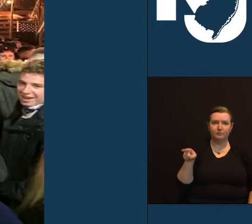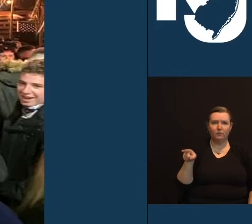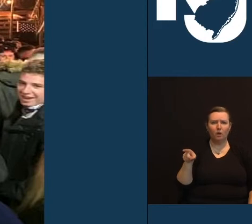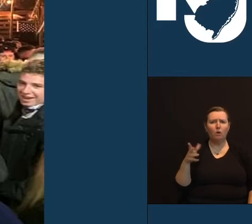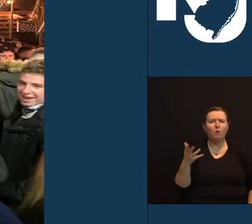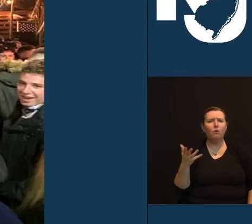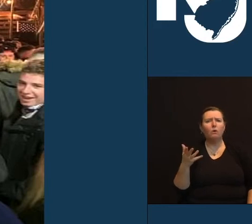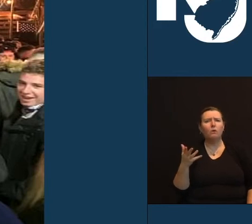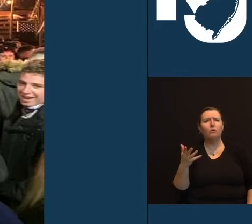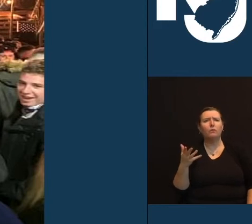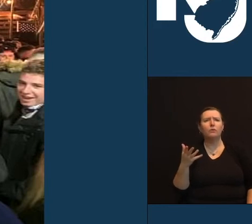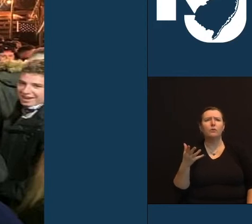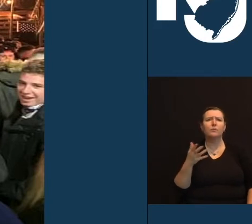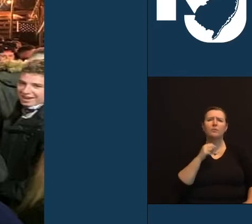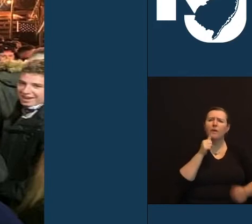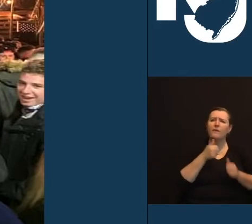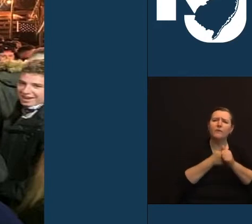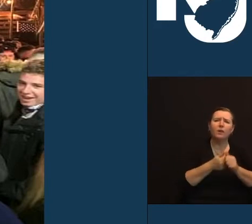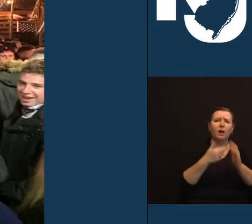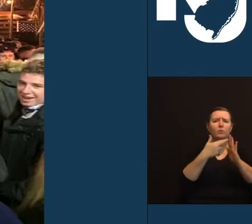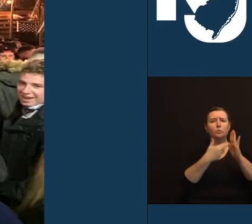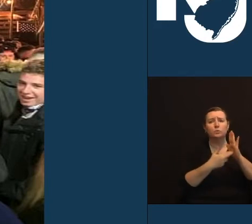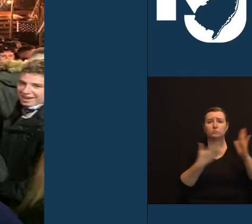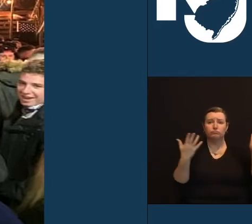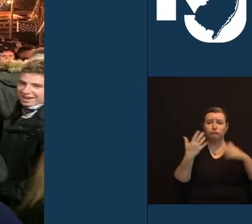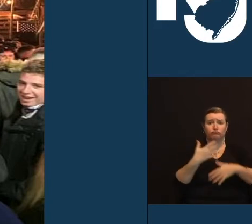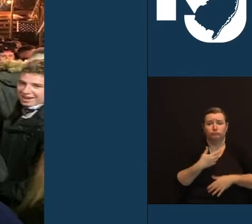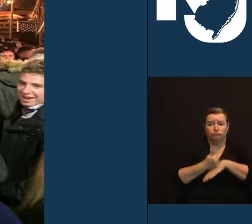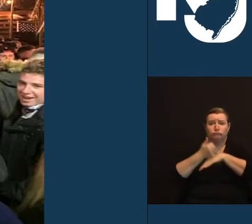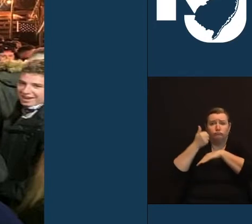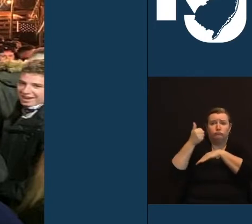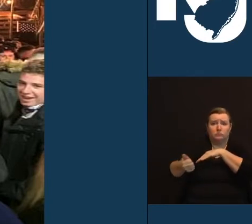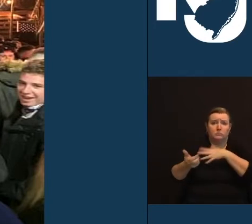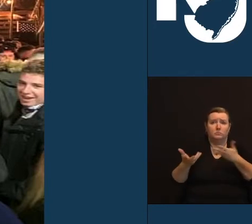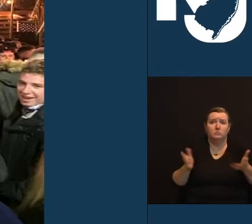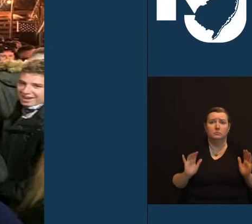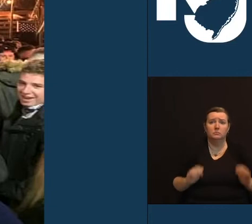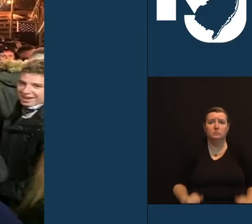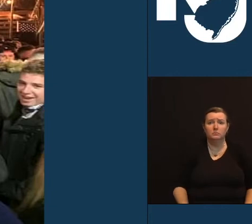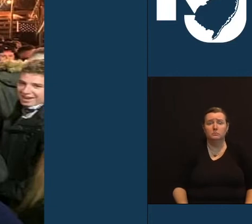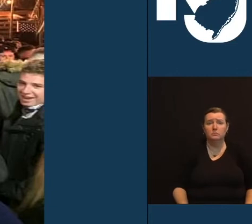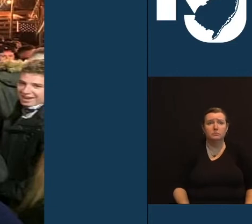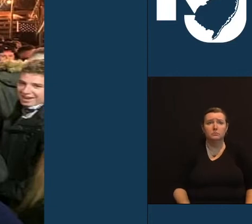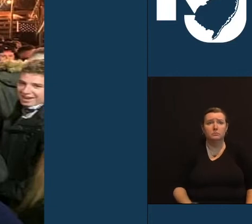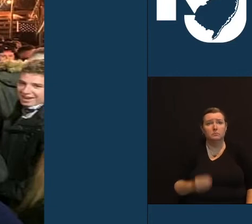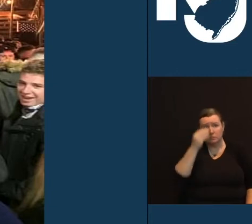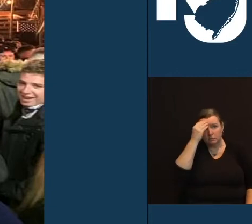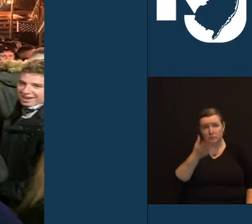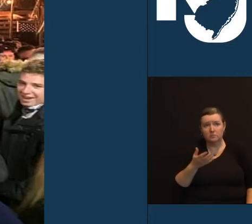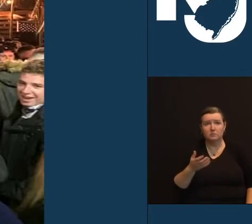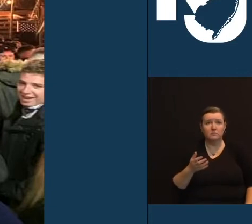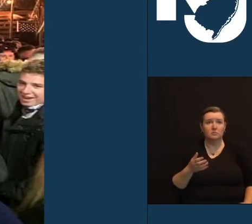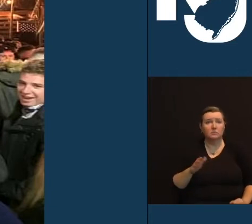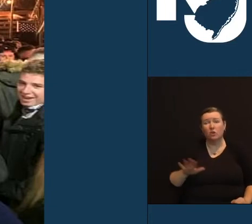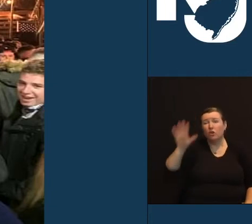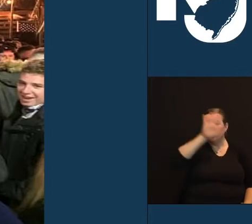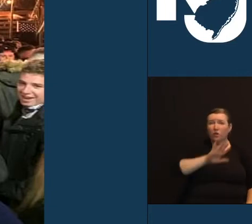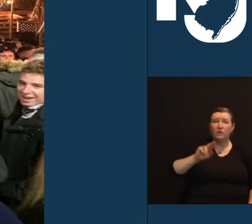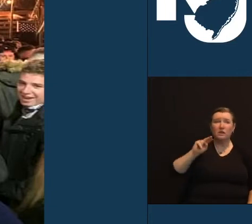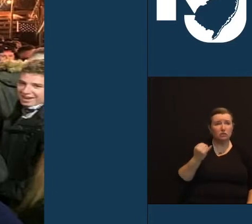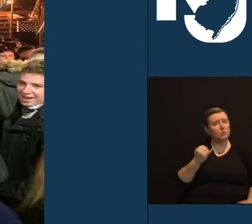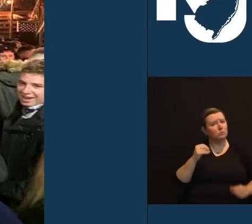swift action. Across the state, let me say this, the overwhelming number of restaurant owners are playing by the rules and doing the